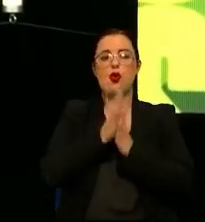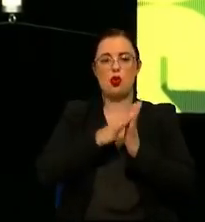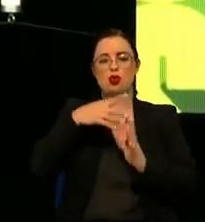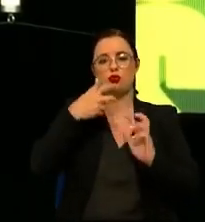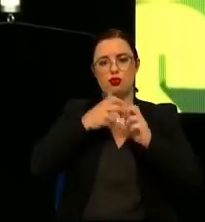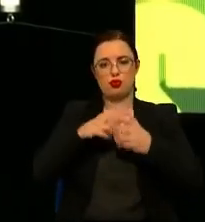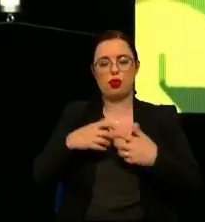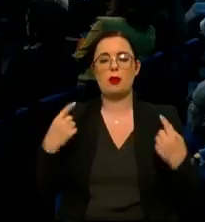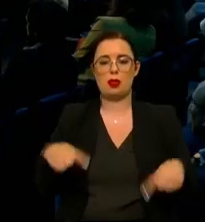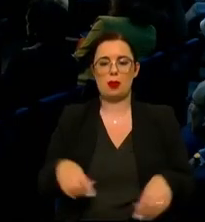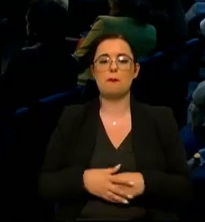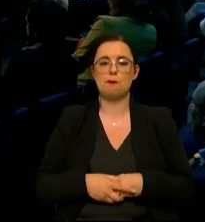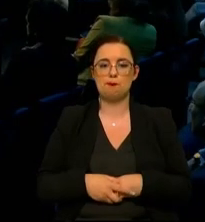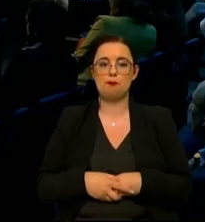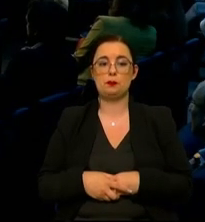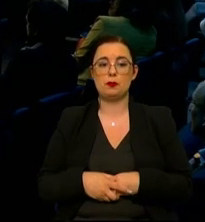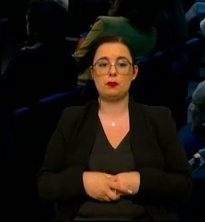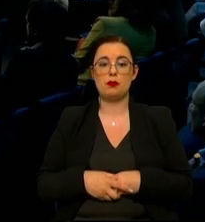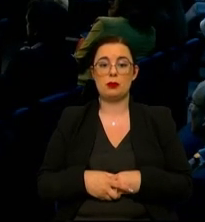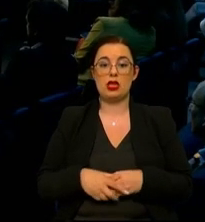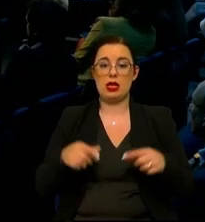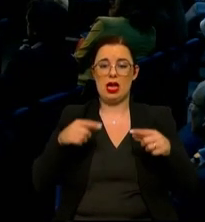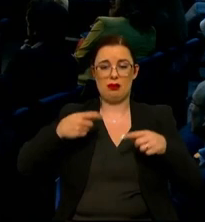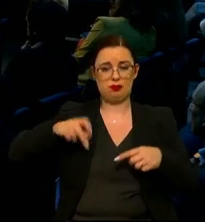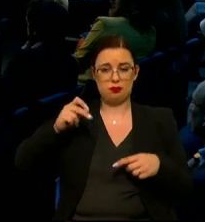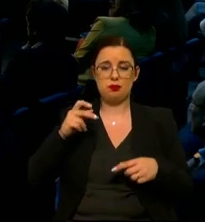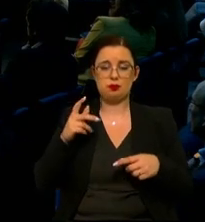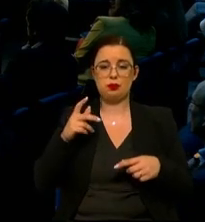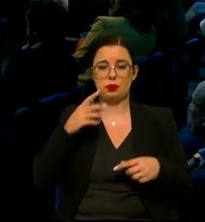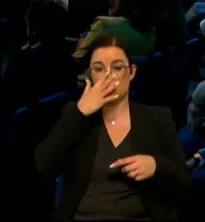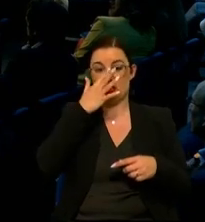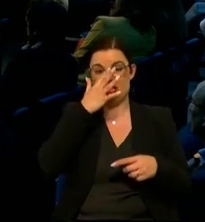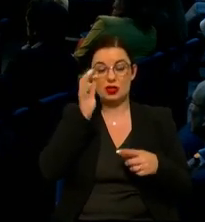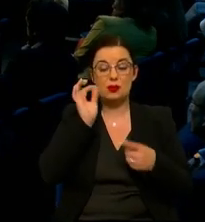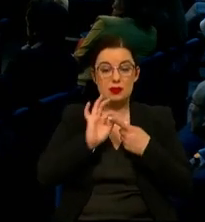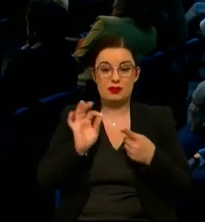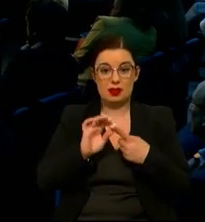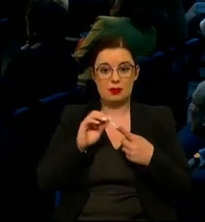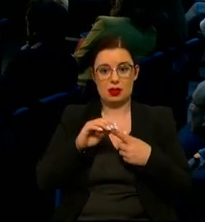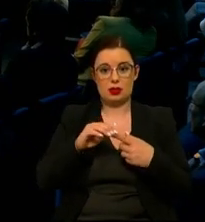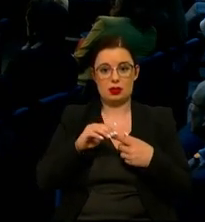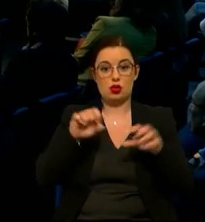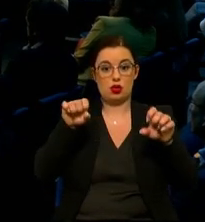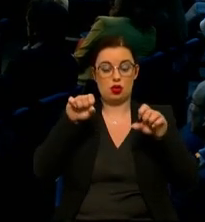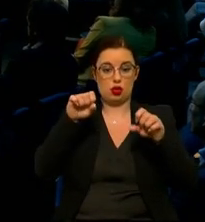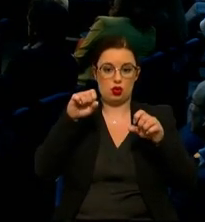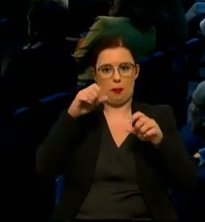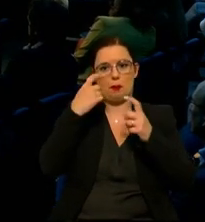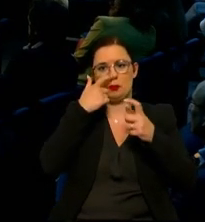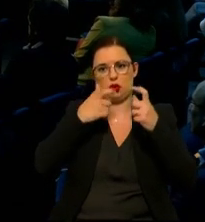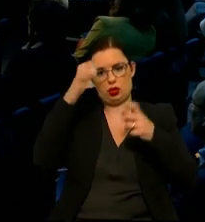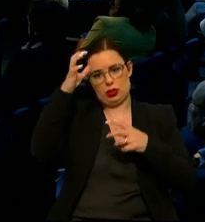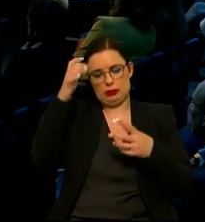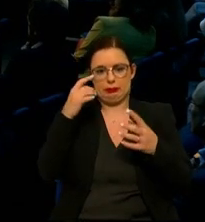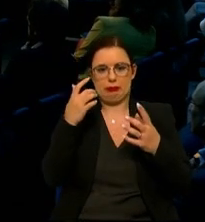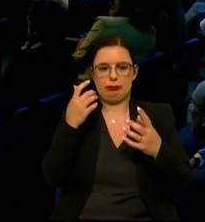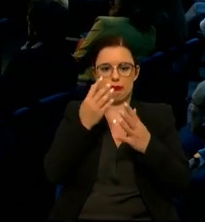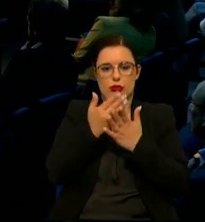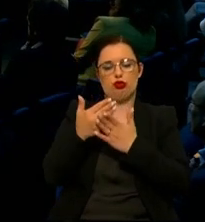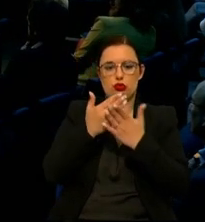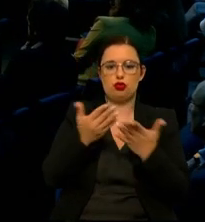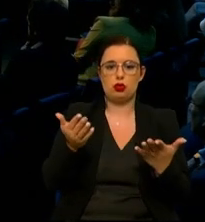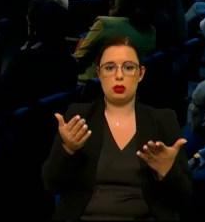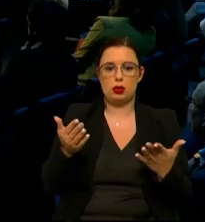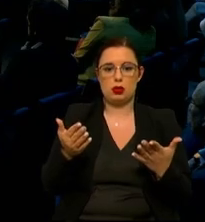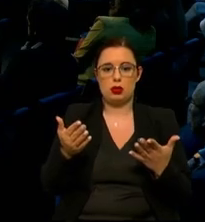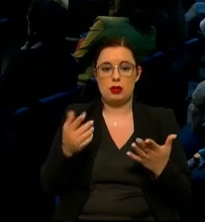problem. It actually took years of very specialized scientists to understand how one protein is